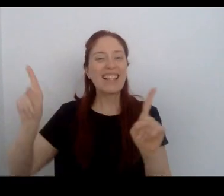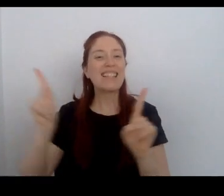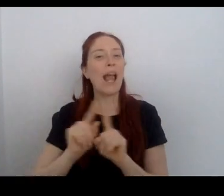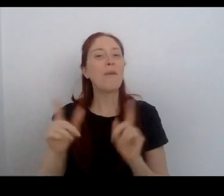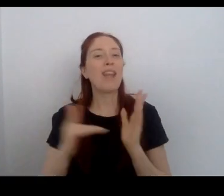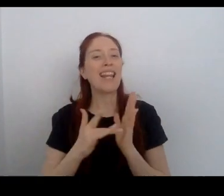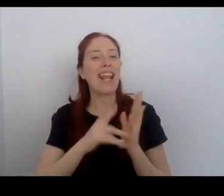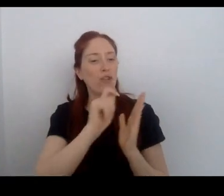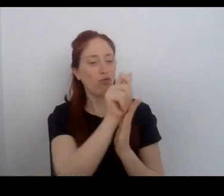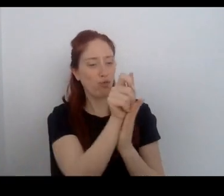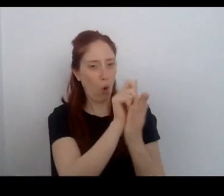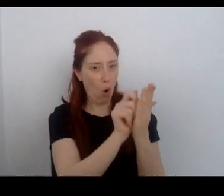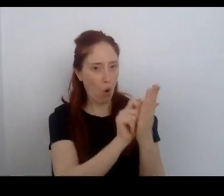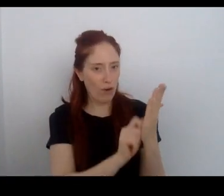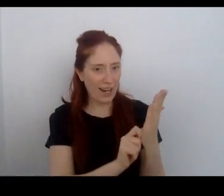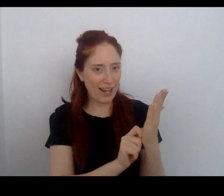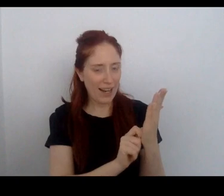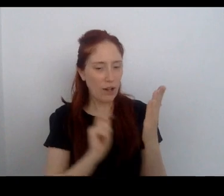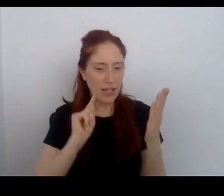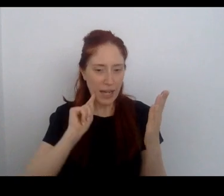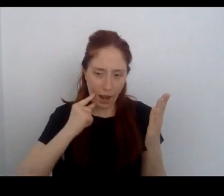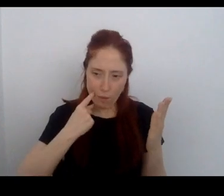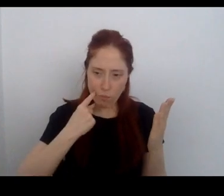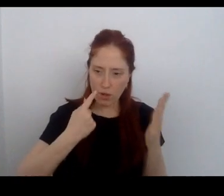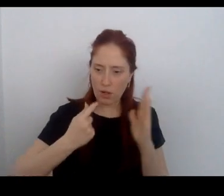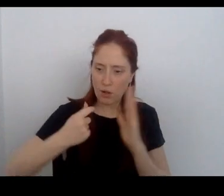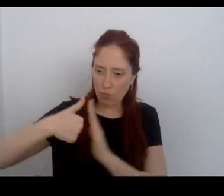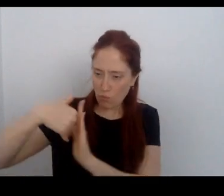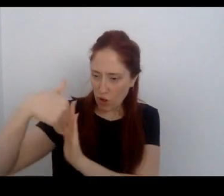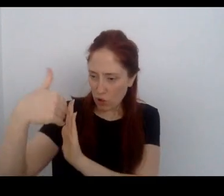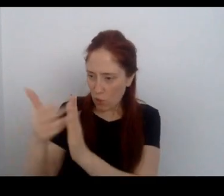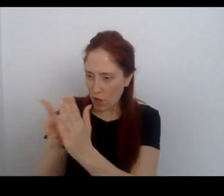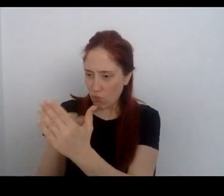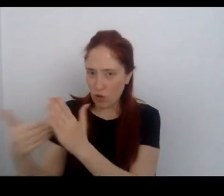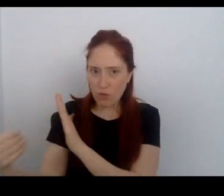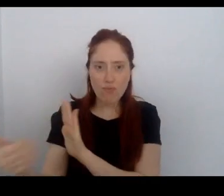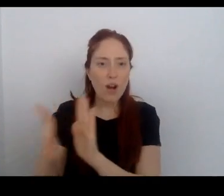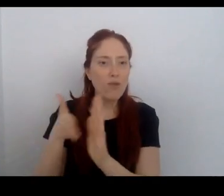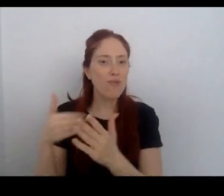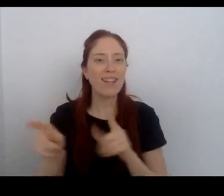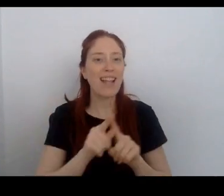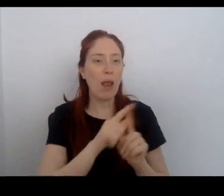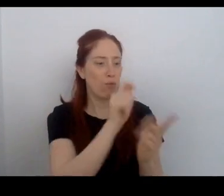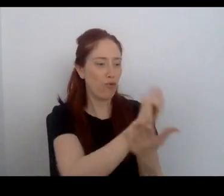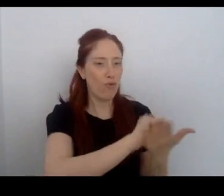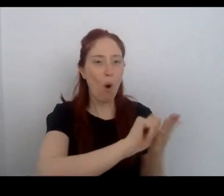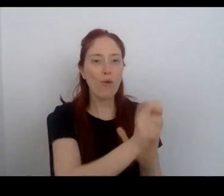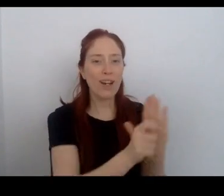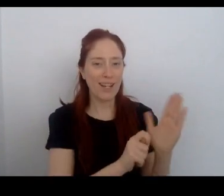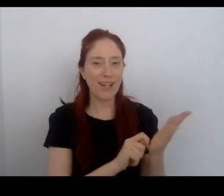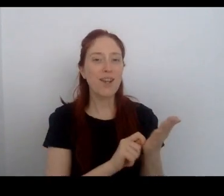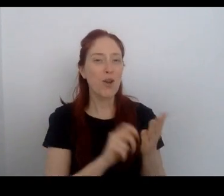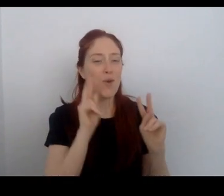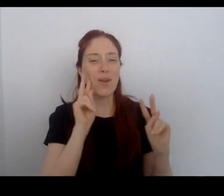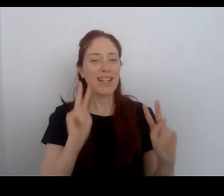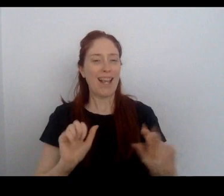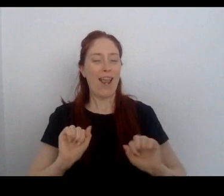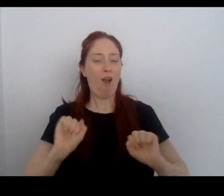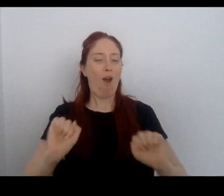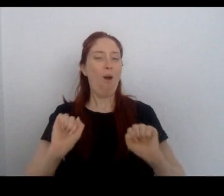intentional, directional brushwork in a lot of her paintings. You can sort of see it coming back to